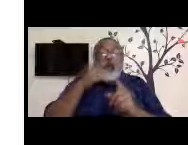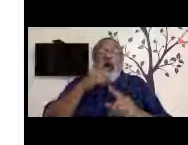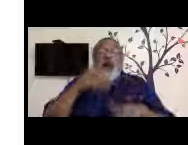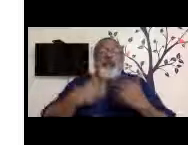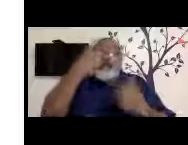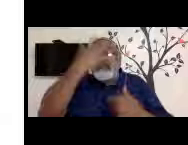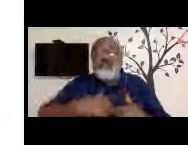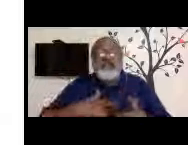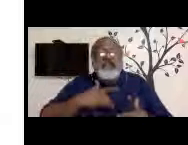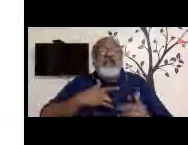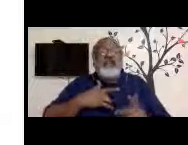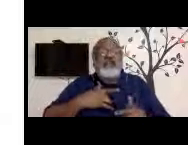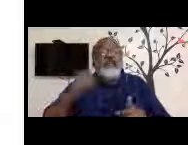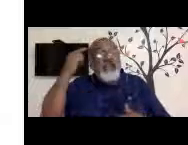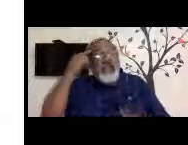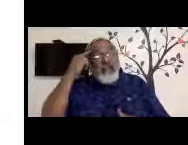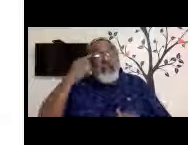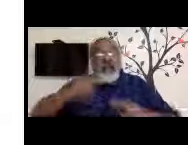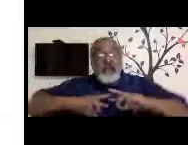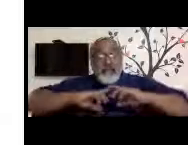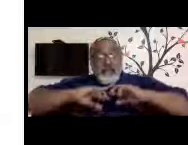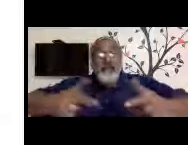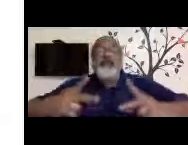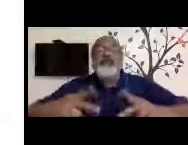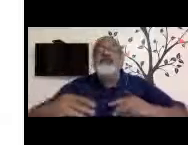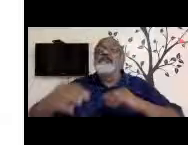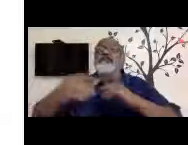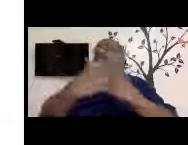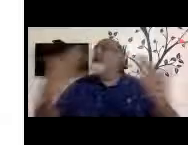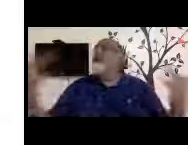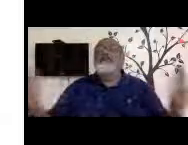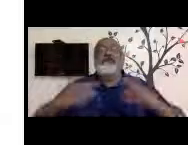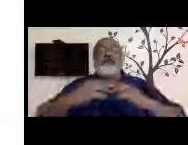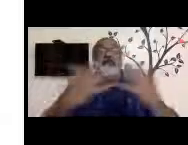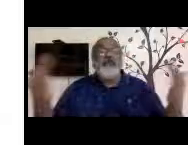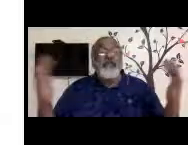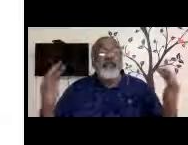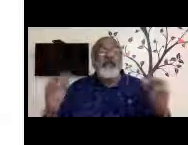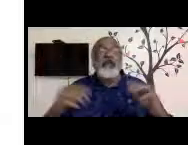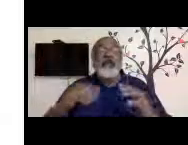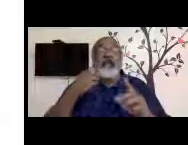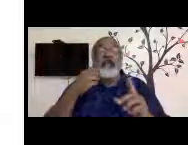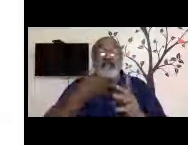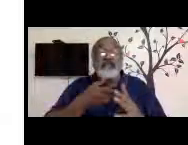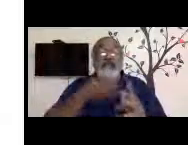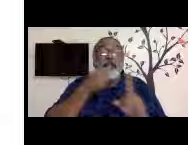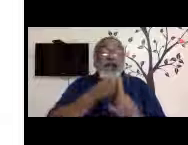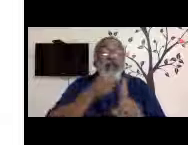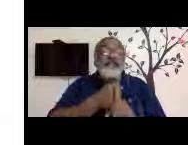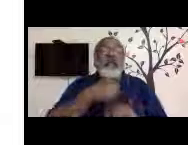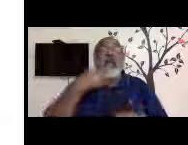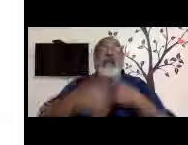person feels, thinks, and responds to stimulus, responds to prompts, and